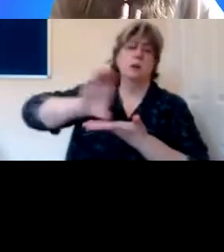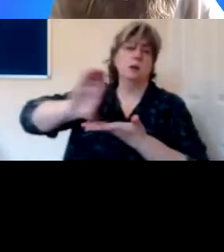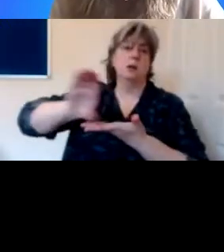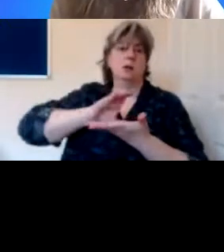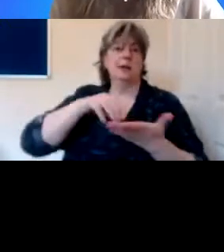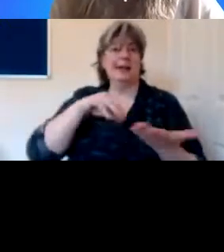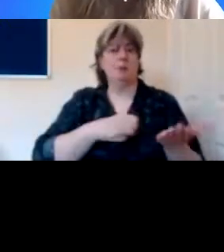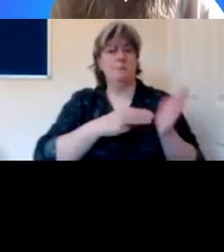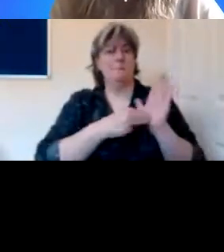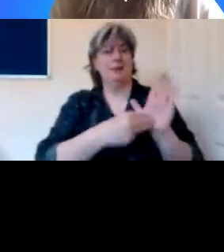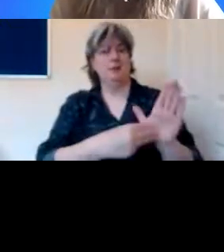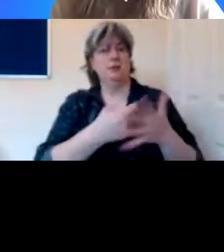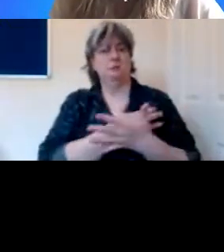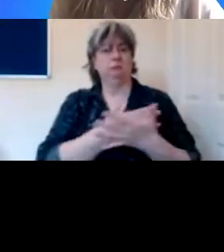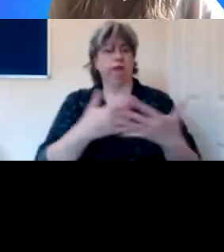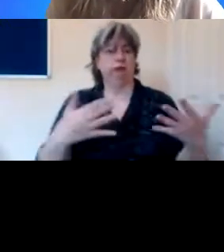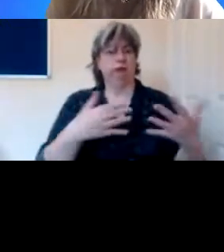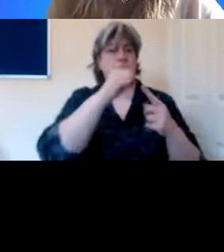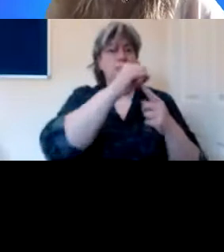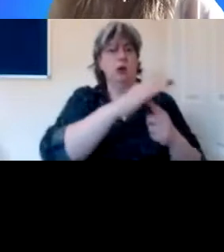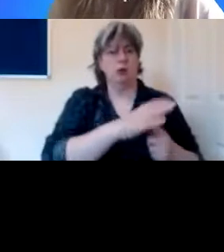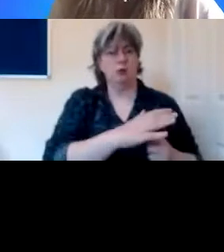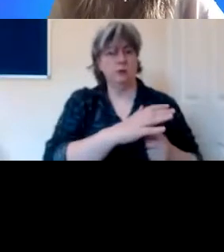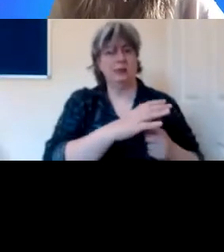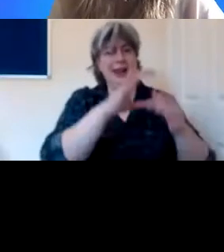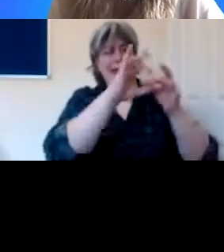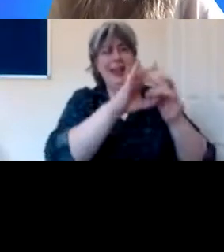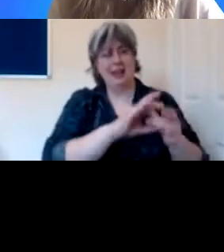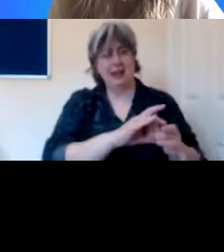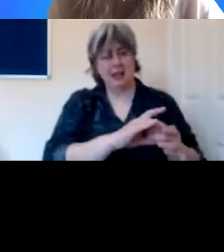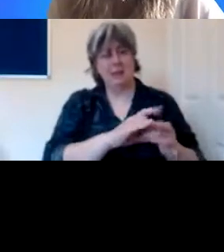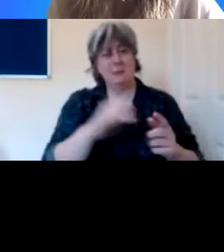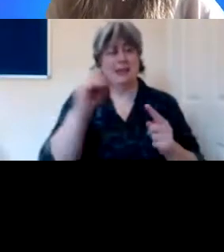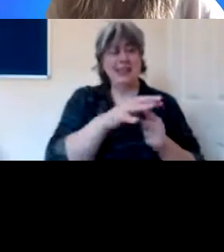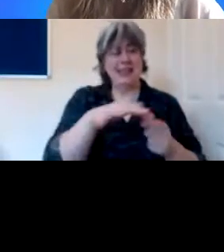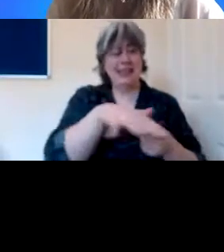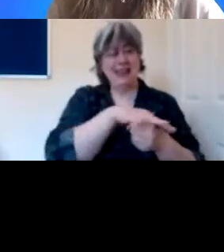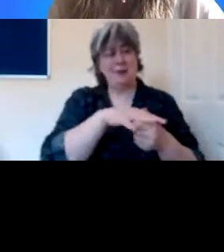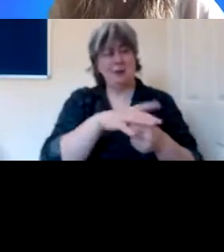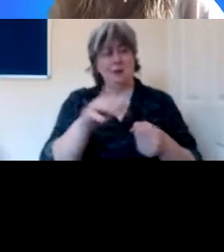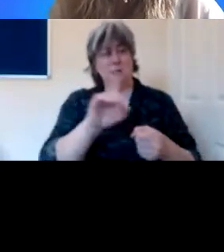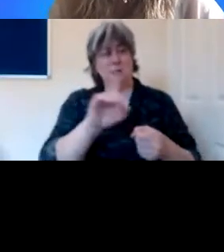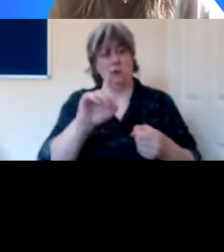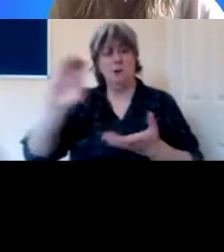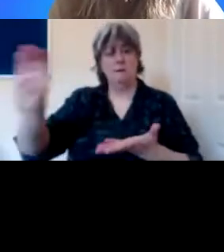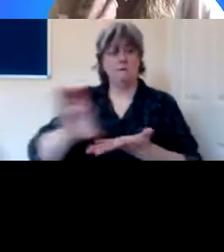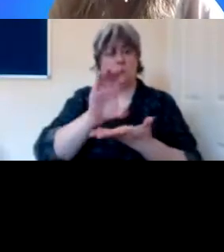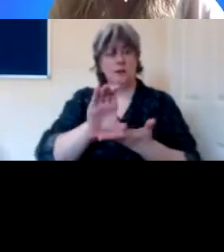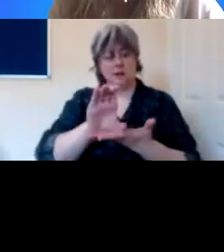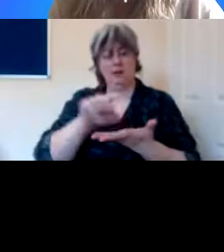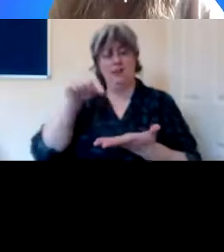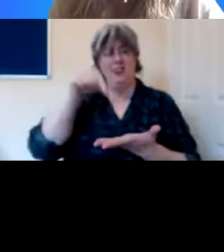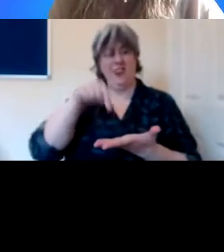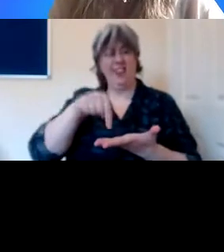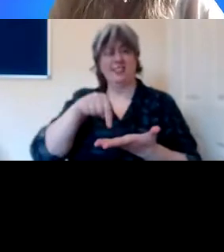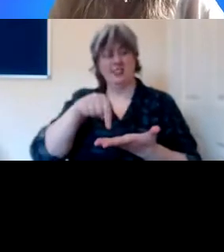got in our manifesto are interlinked, and funding is, of course, a key area that's going to ensure the failure or the success